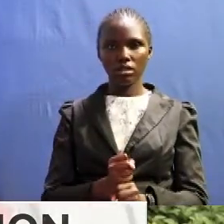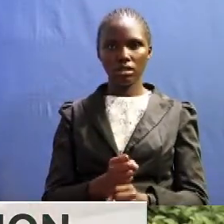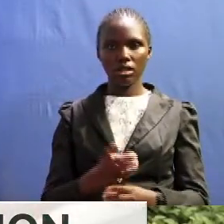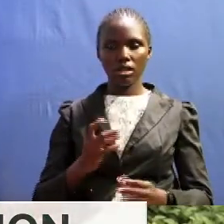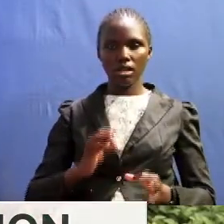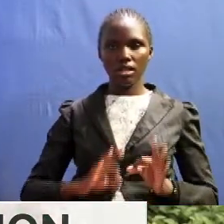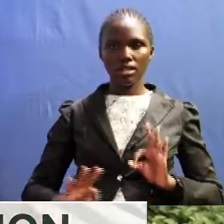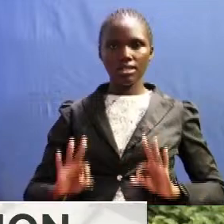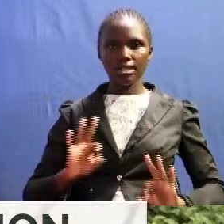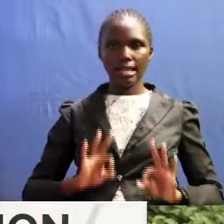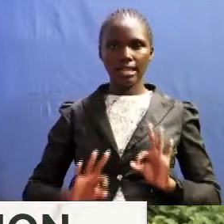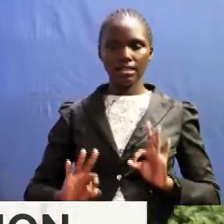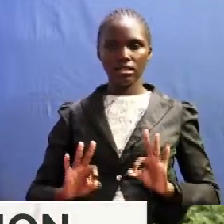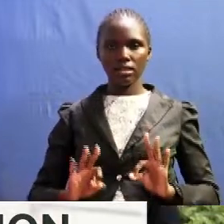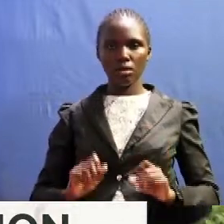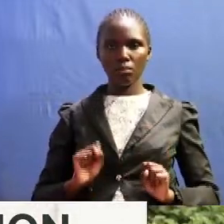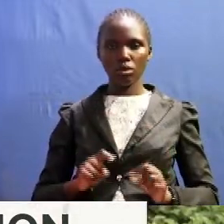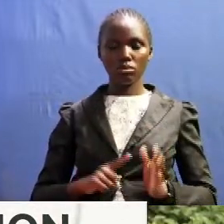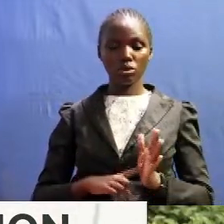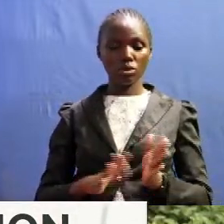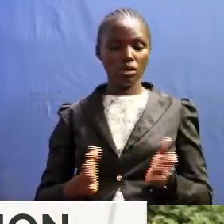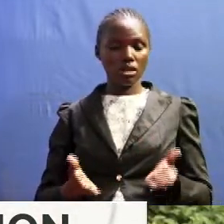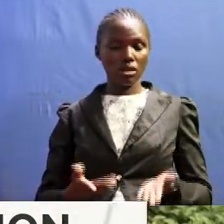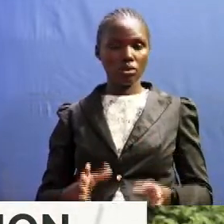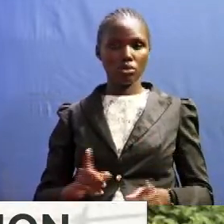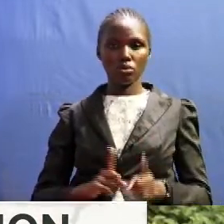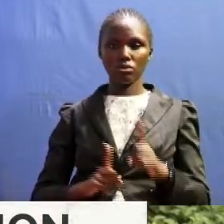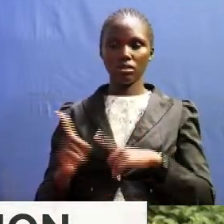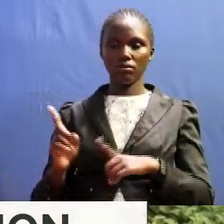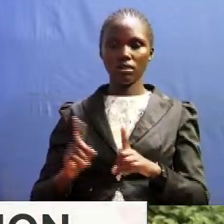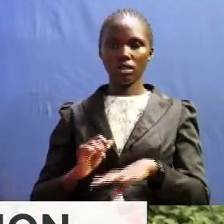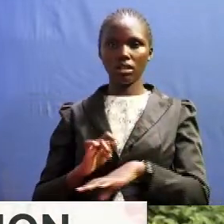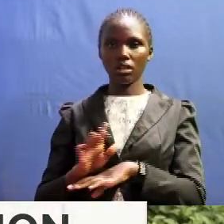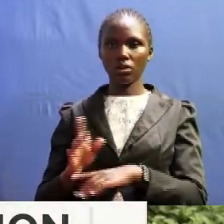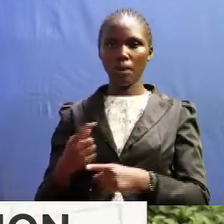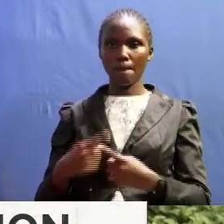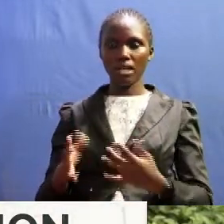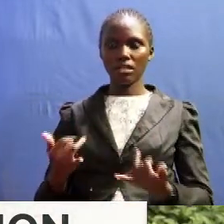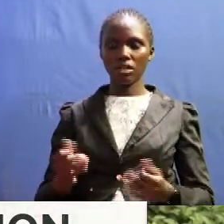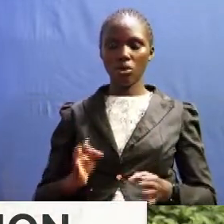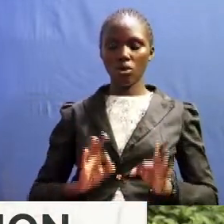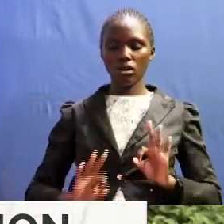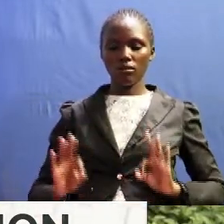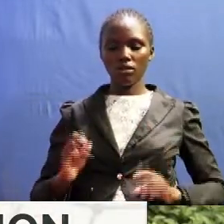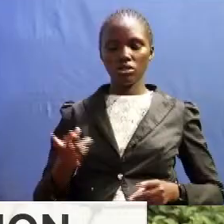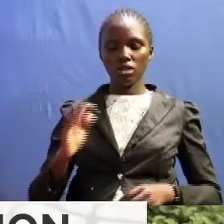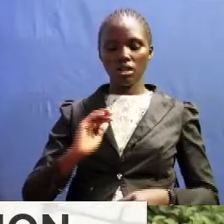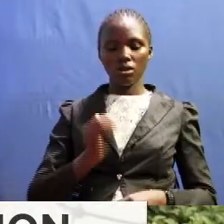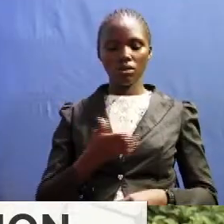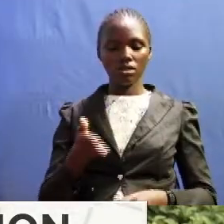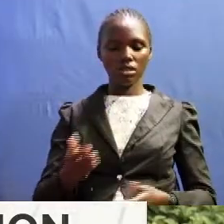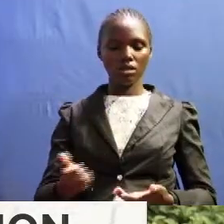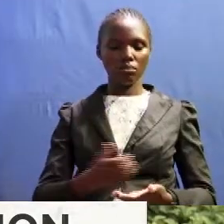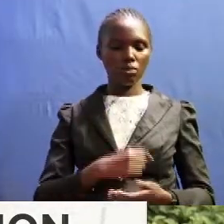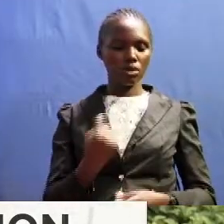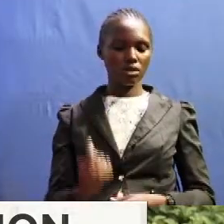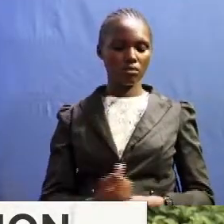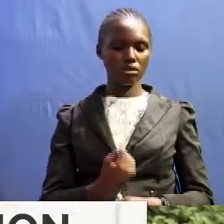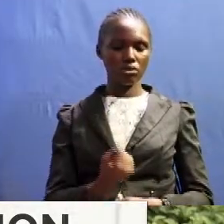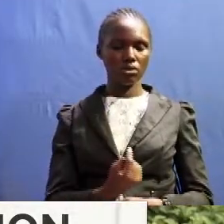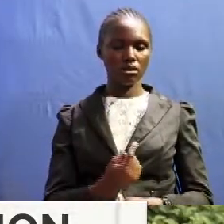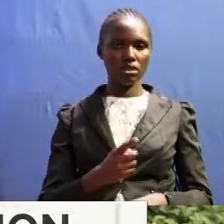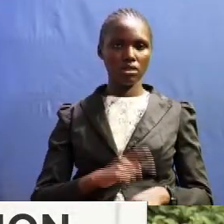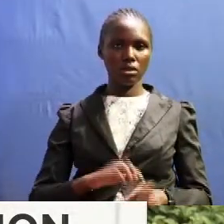designs, locally made styles. Instead of us importing bales and bales of mitumba, we can actually employ ourselves if we equip